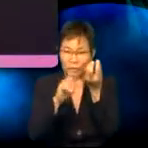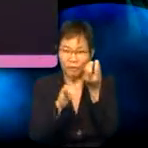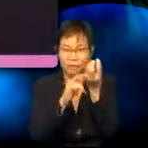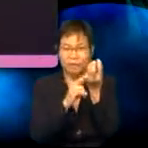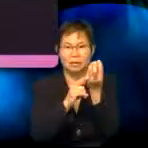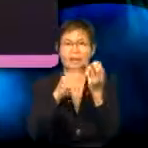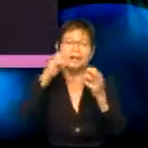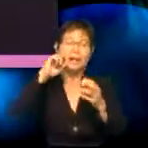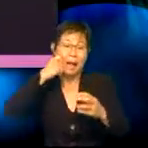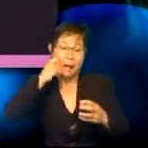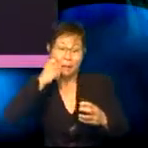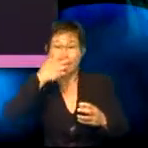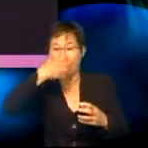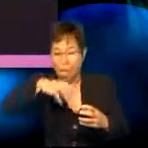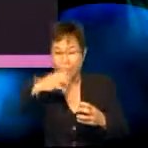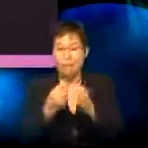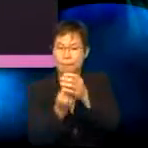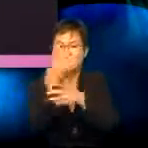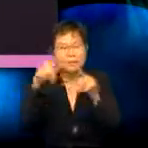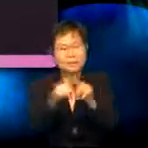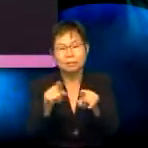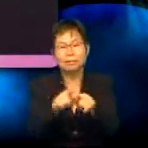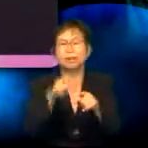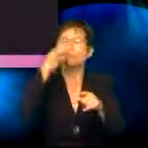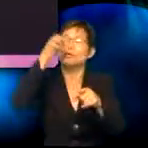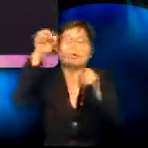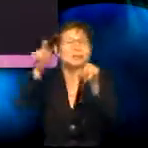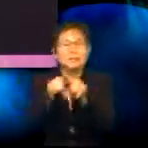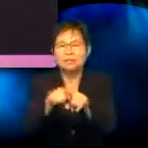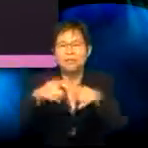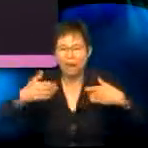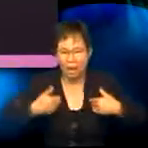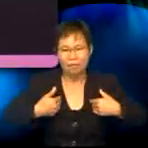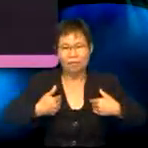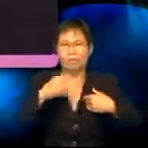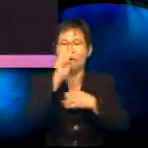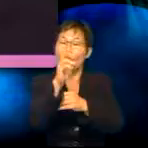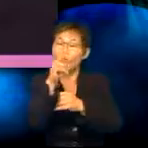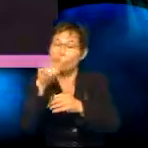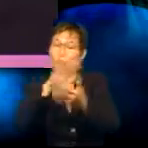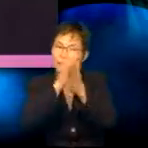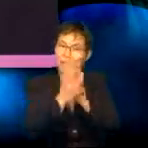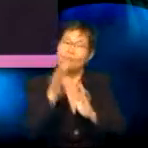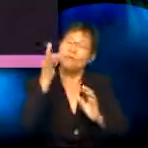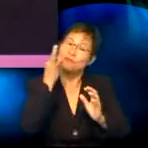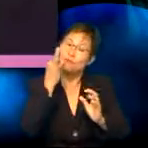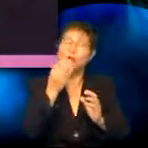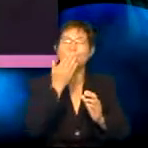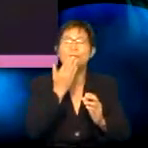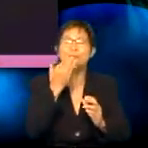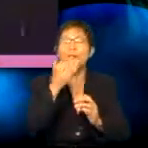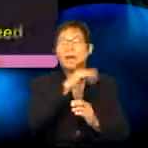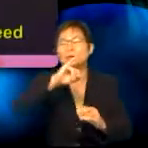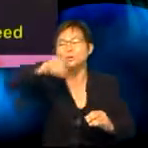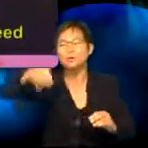The apple plant, just like the strawberry plant, has an ovary that becomes fleshy, sweet, and